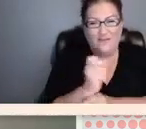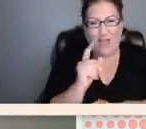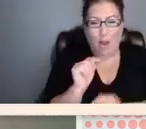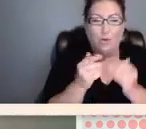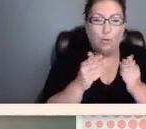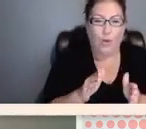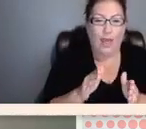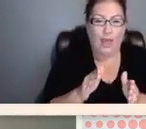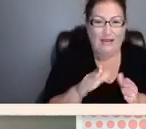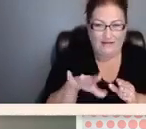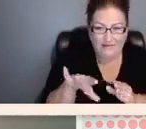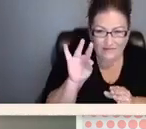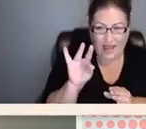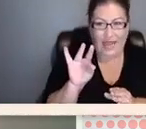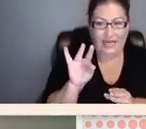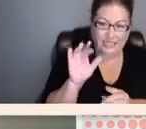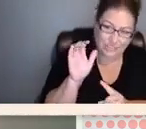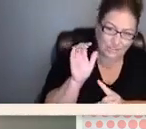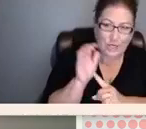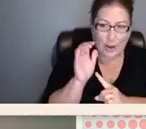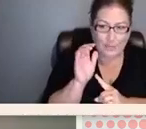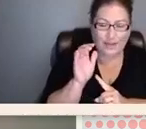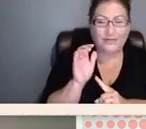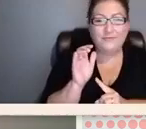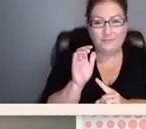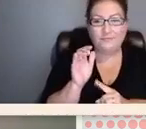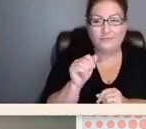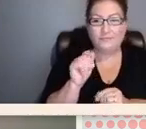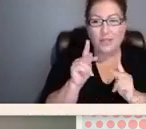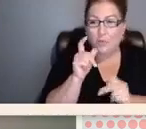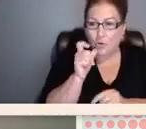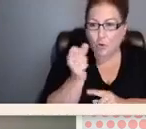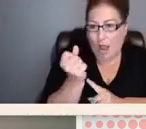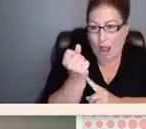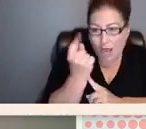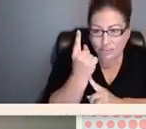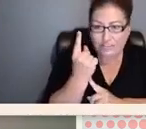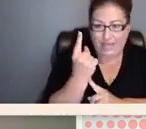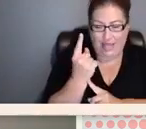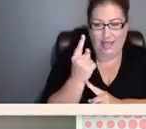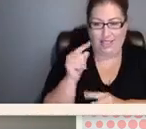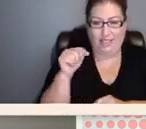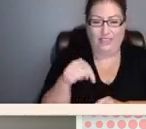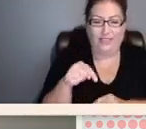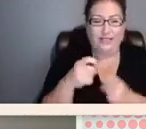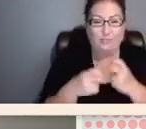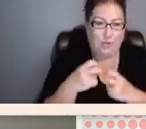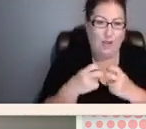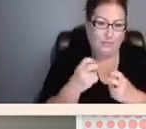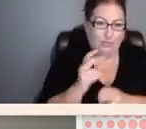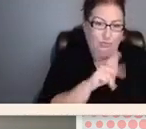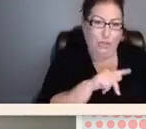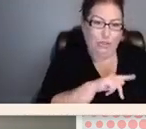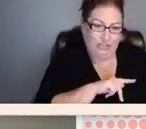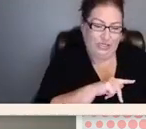of finding champions who understand these issues personally. Next